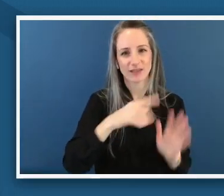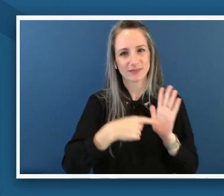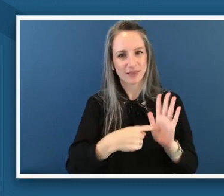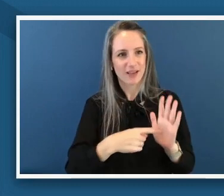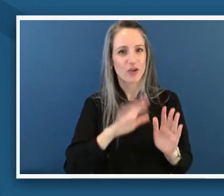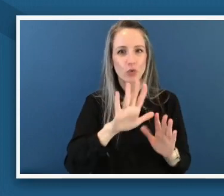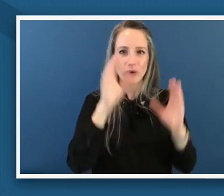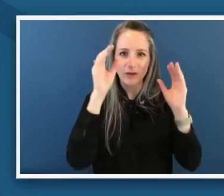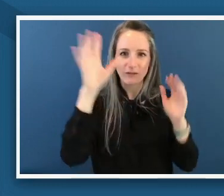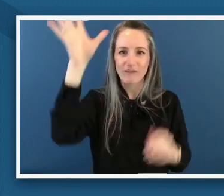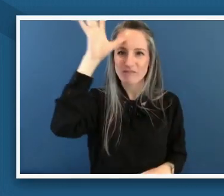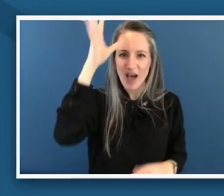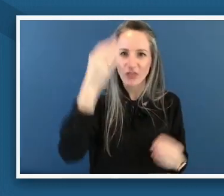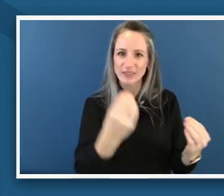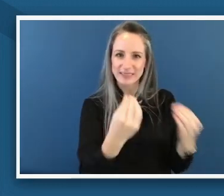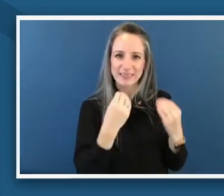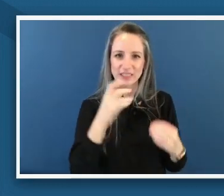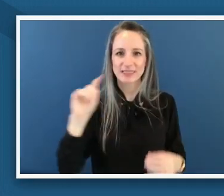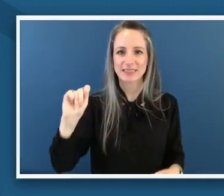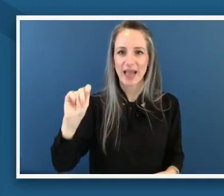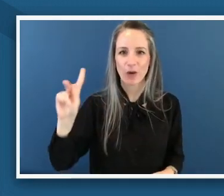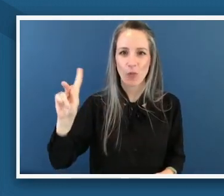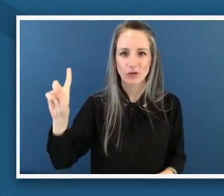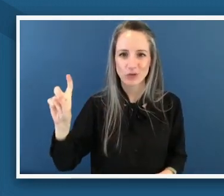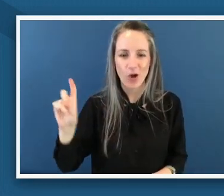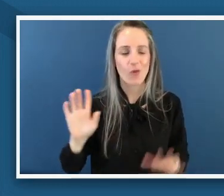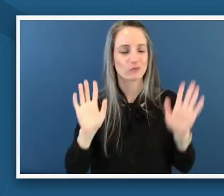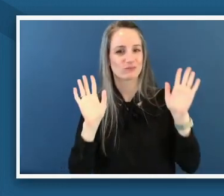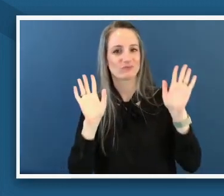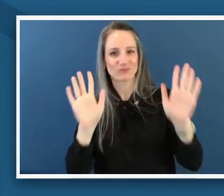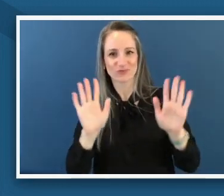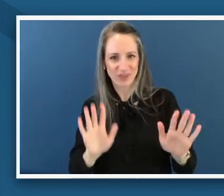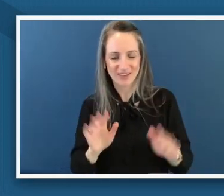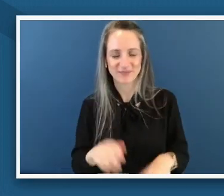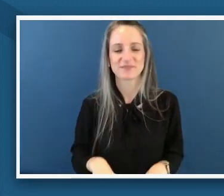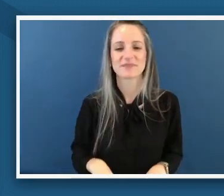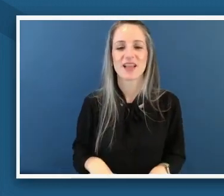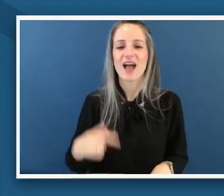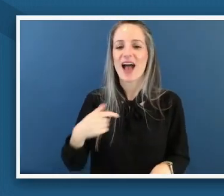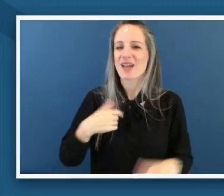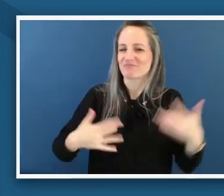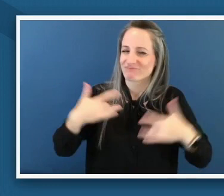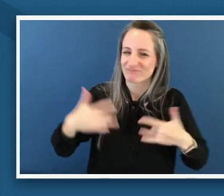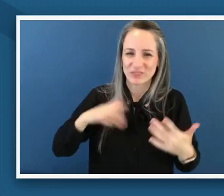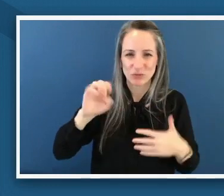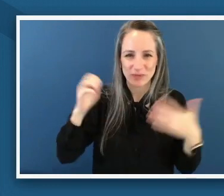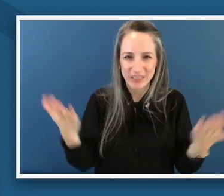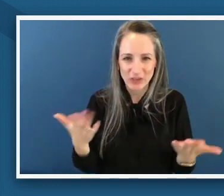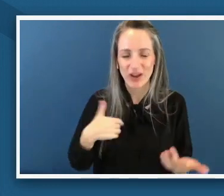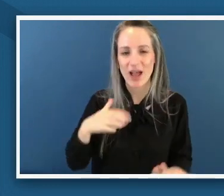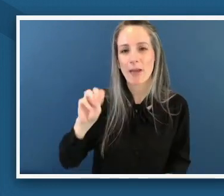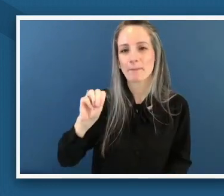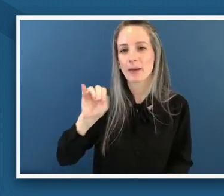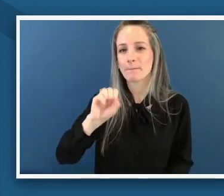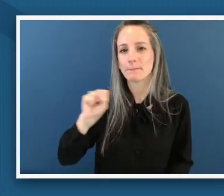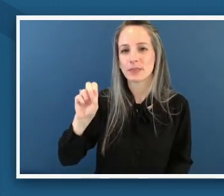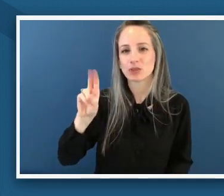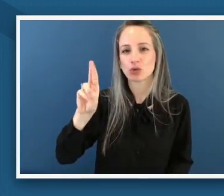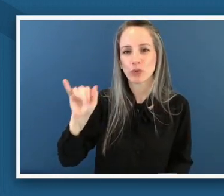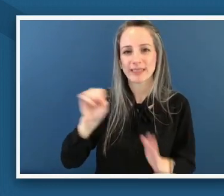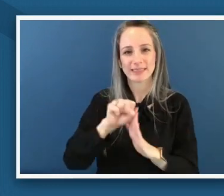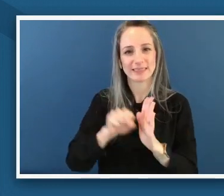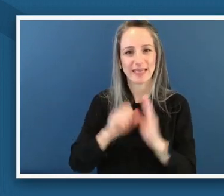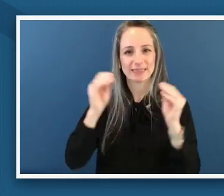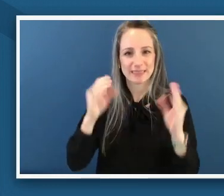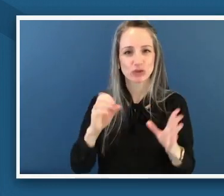Taekwondo. That's amazing. I'm so excited to be here. My name is James Young, and I am Missouri State Teacher of the Year for